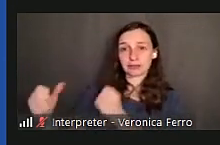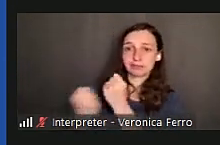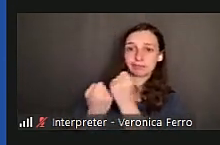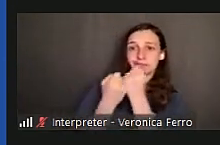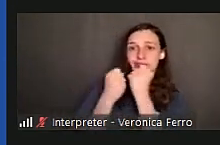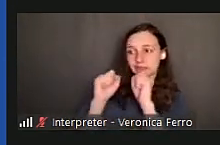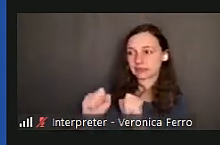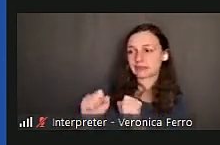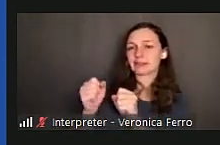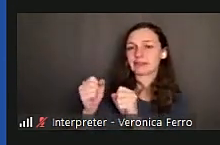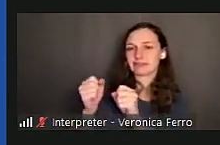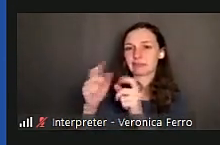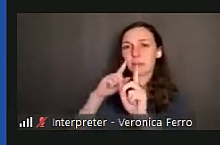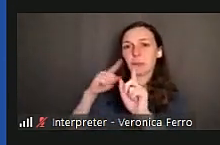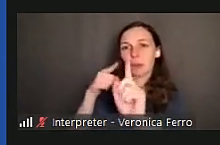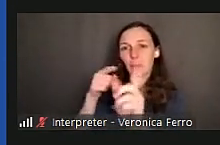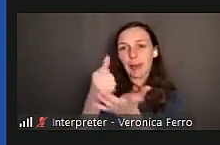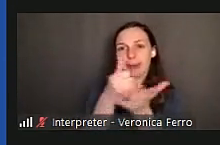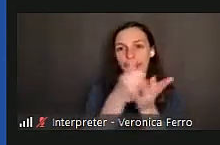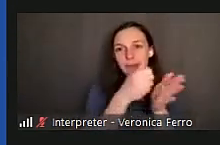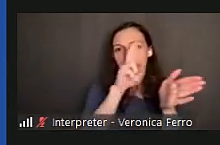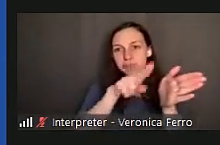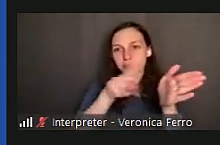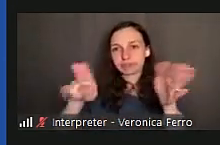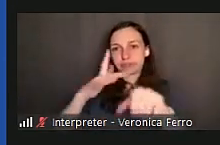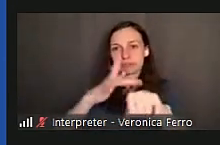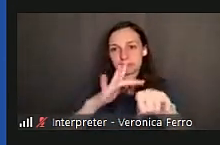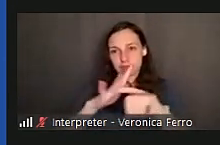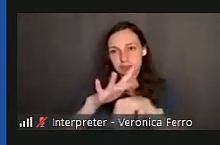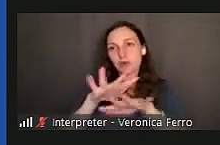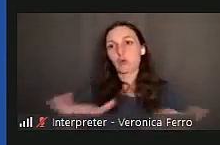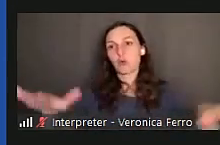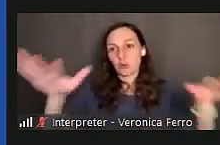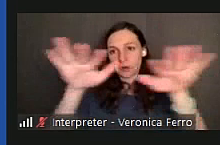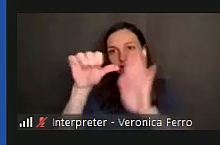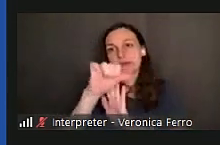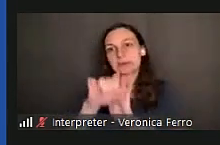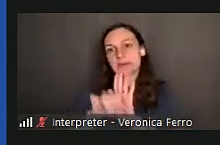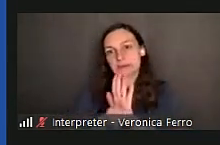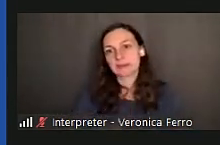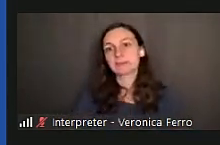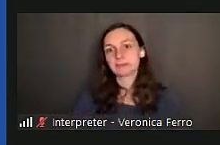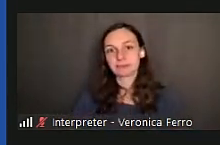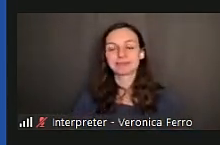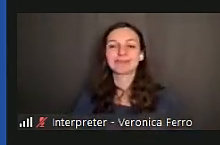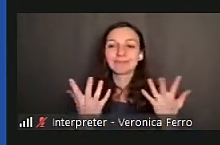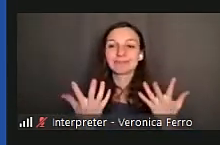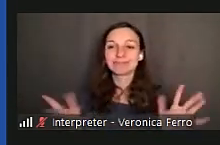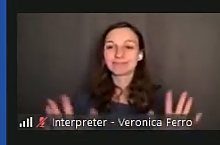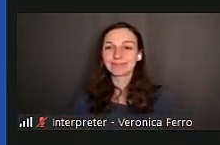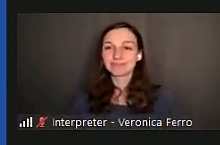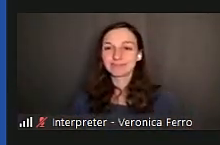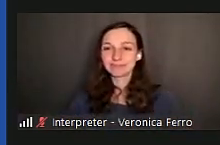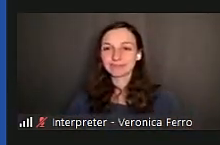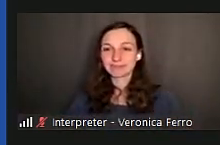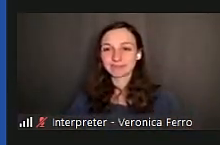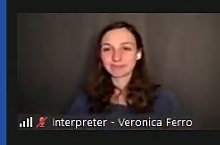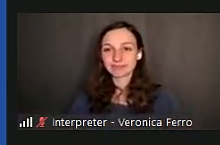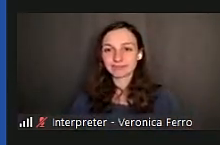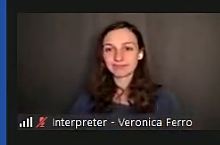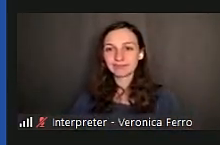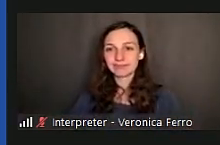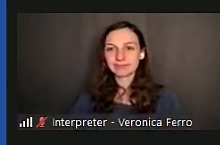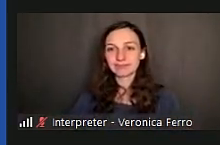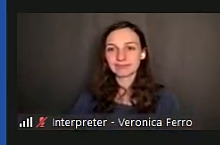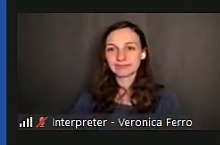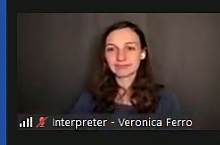capacity across the state to meet the needs of all. Thank you. I think that was my last slide. All right, thank you, Dr. Herlihy